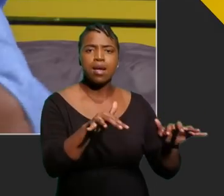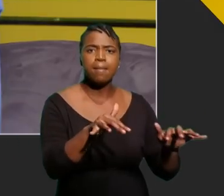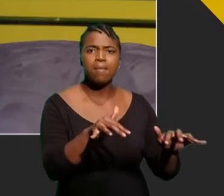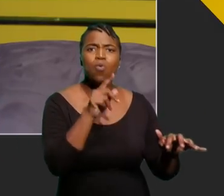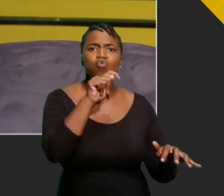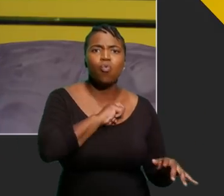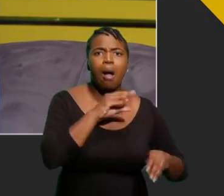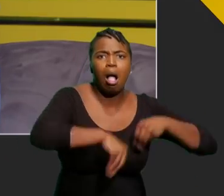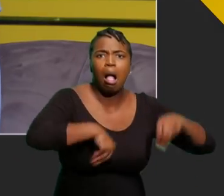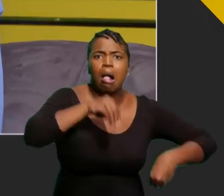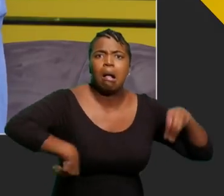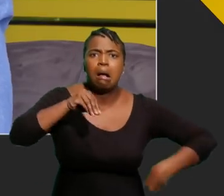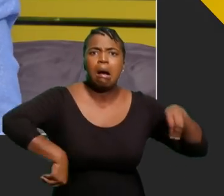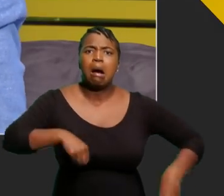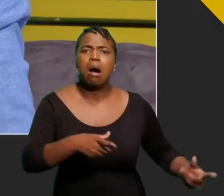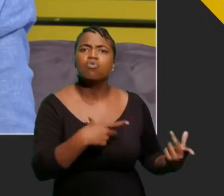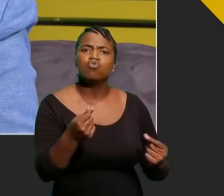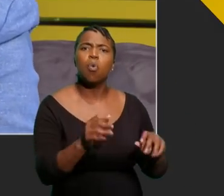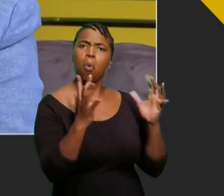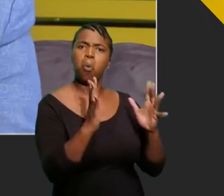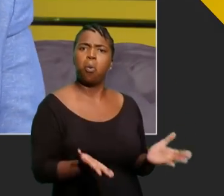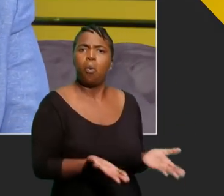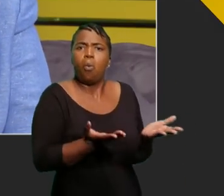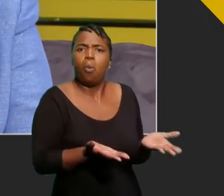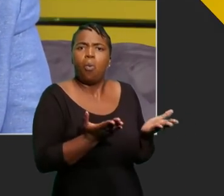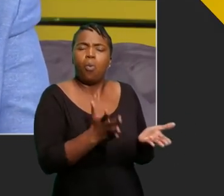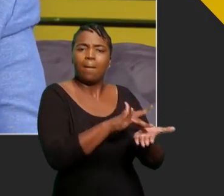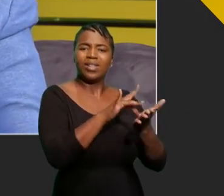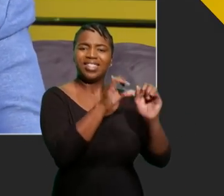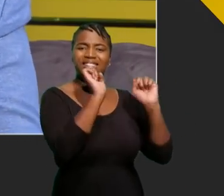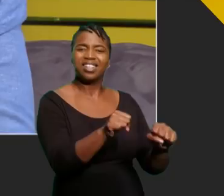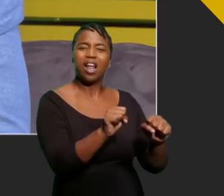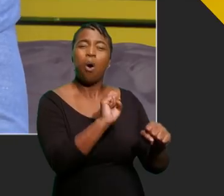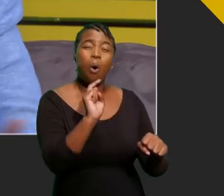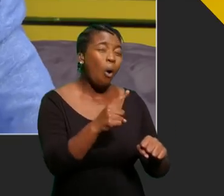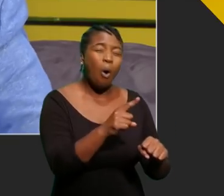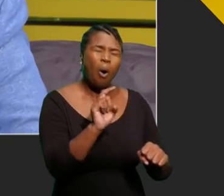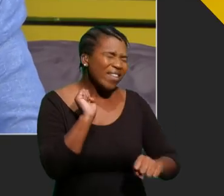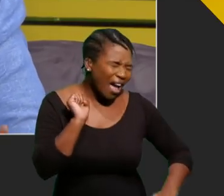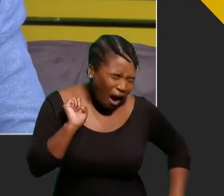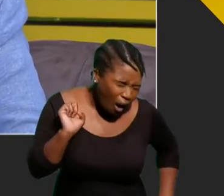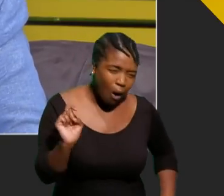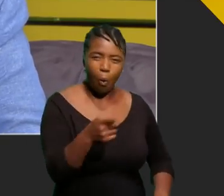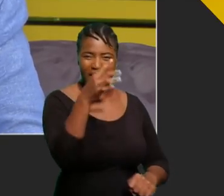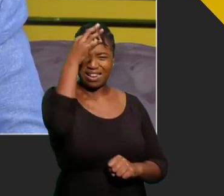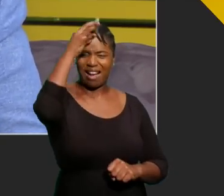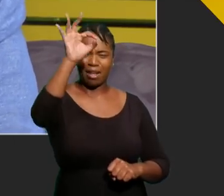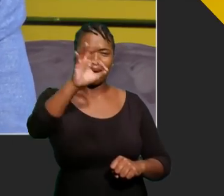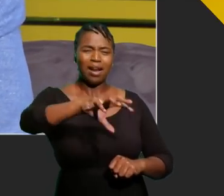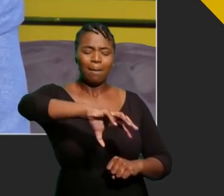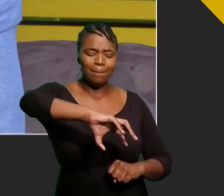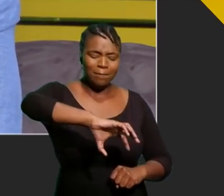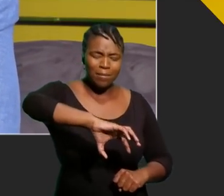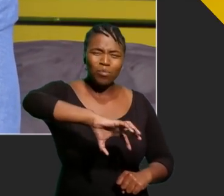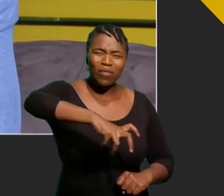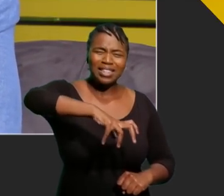are looting the state at all levels. In other words, all the spheres of government. Yeah. So